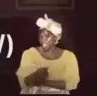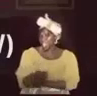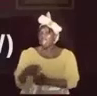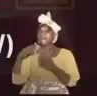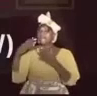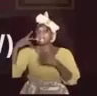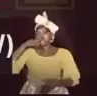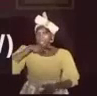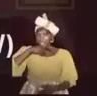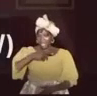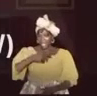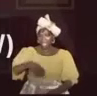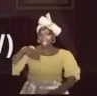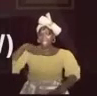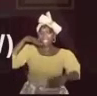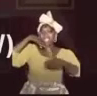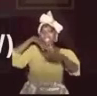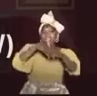very house.